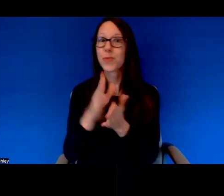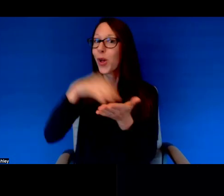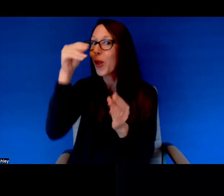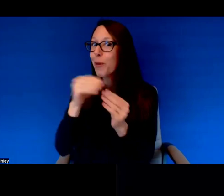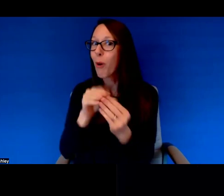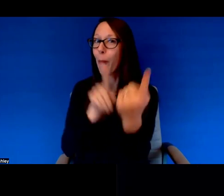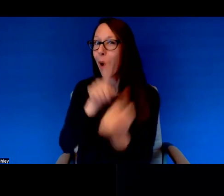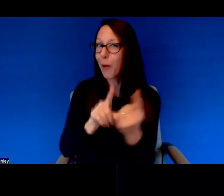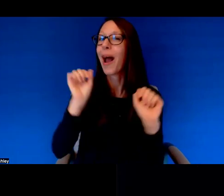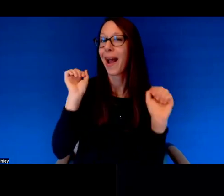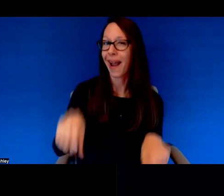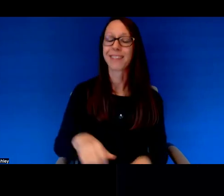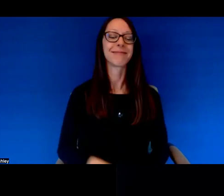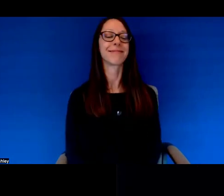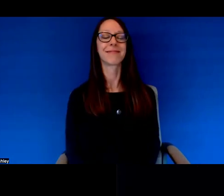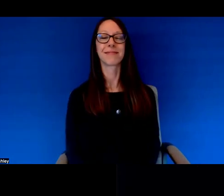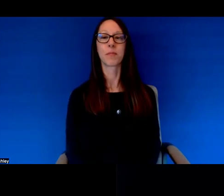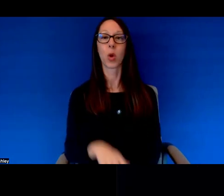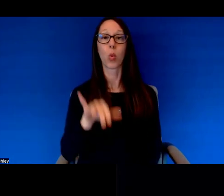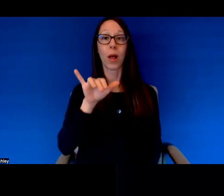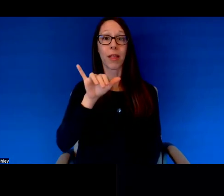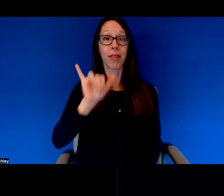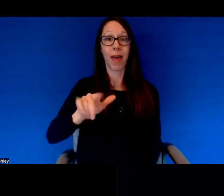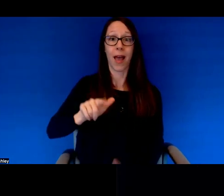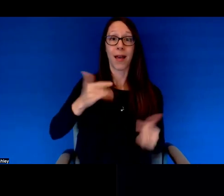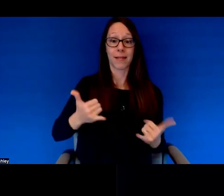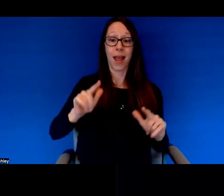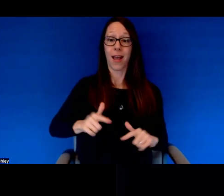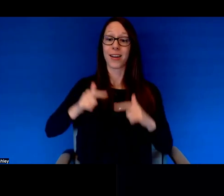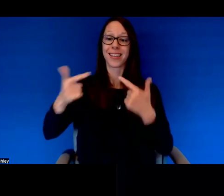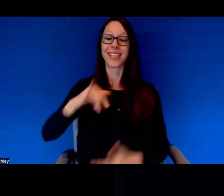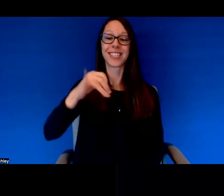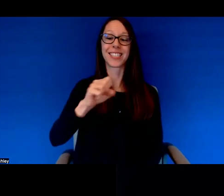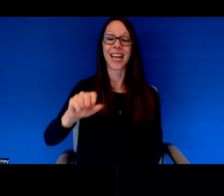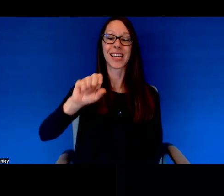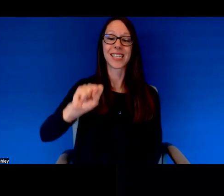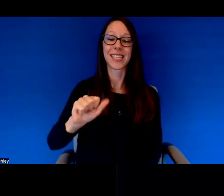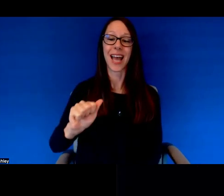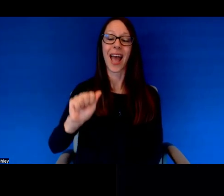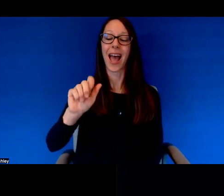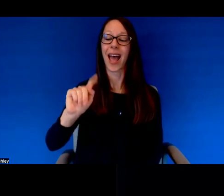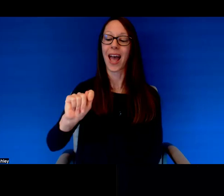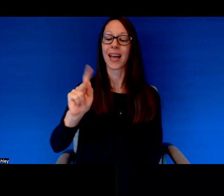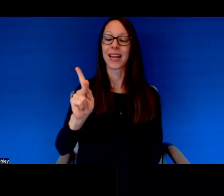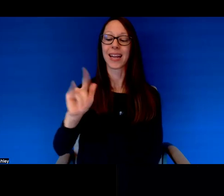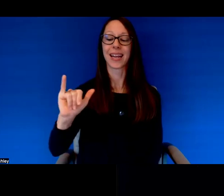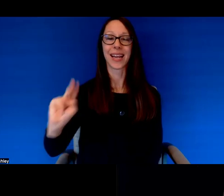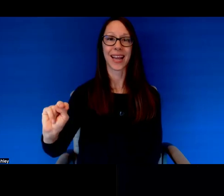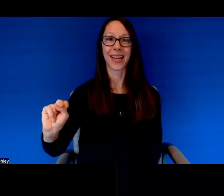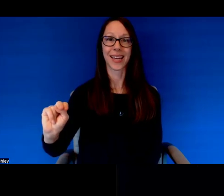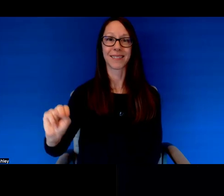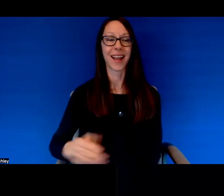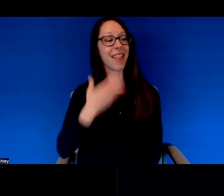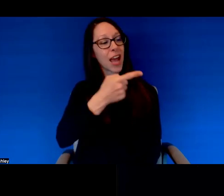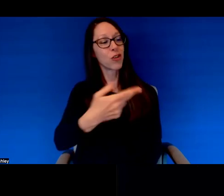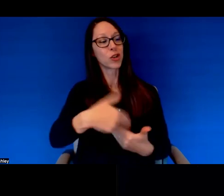that, I'm going to turn it over to Jess Atkin. Thank you so much for joining us, Jess. Hey, thanks for